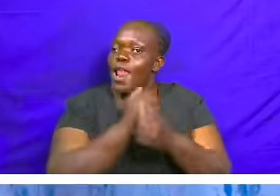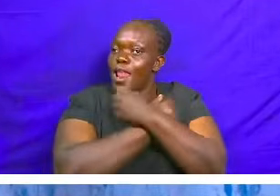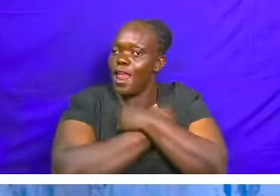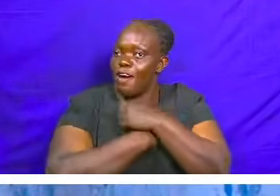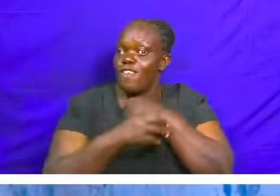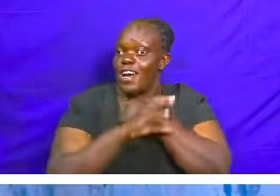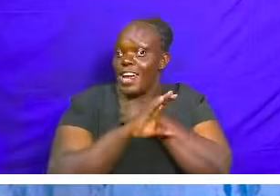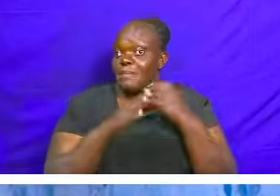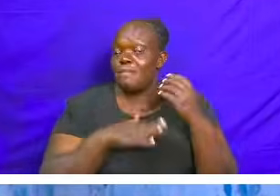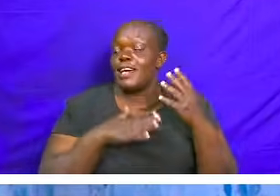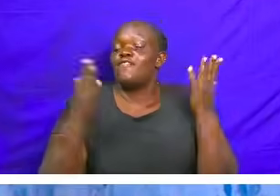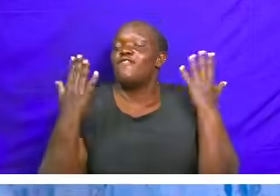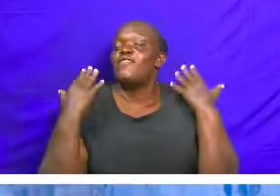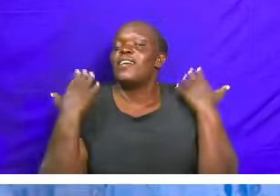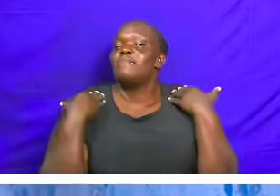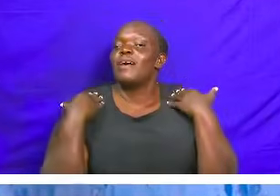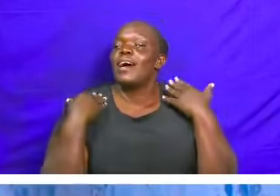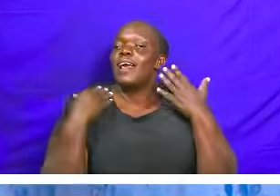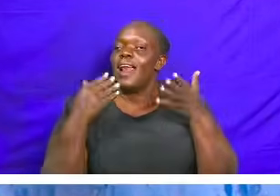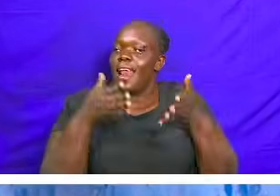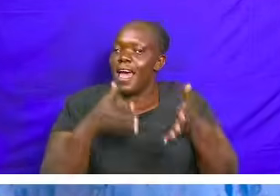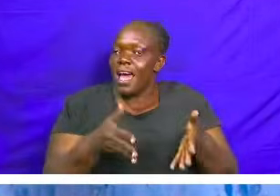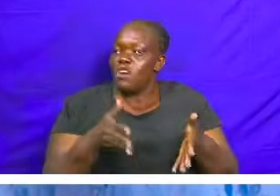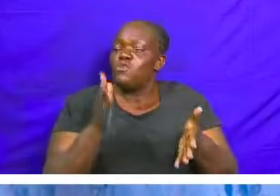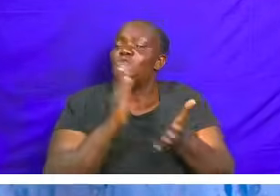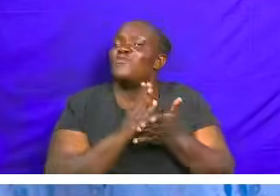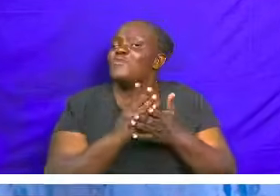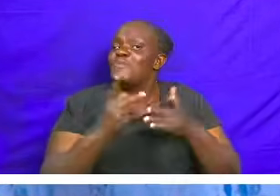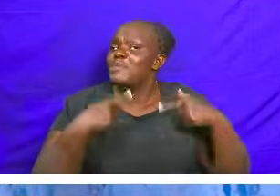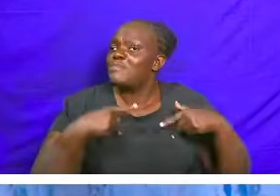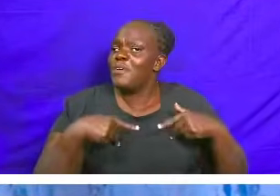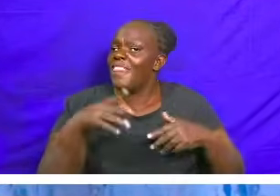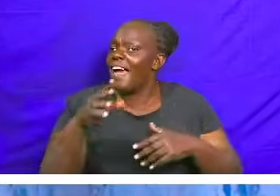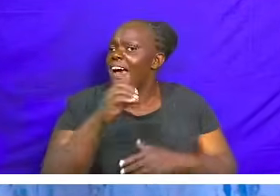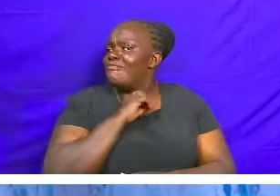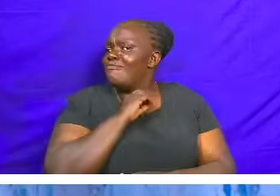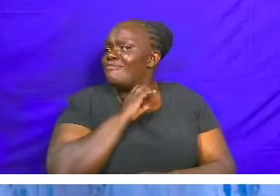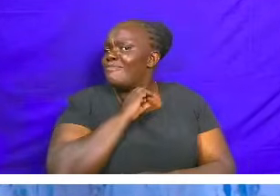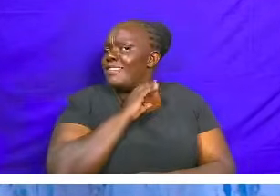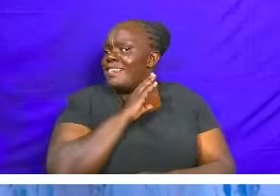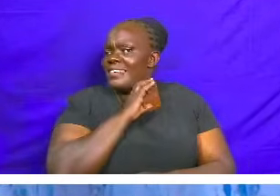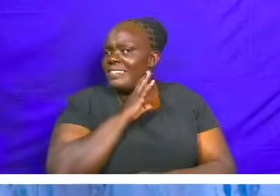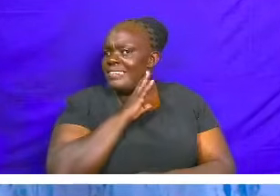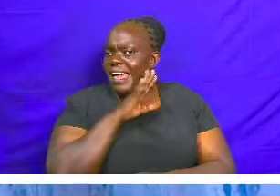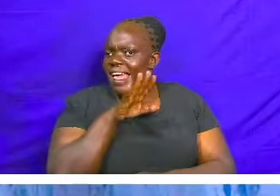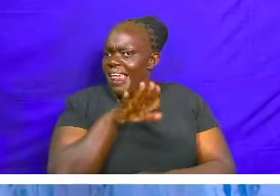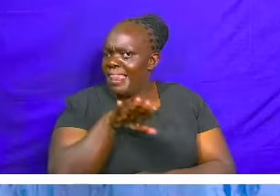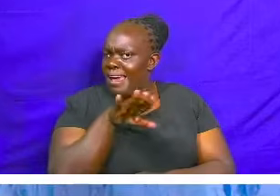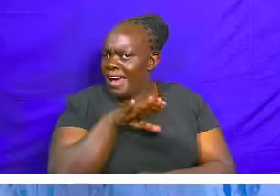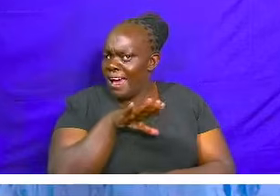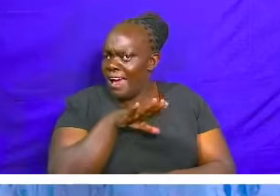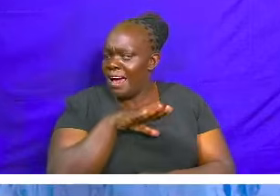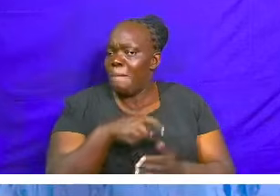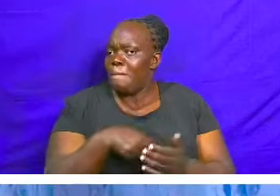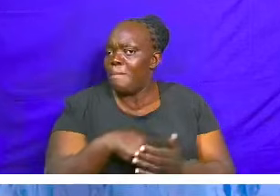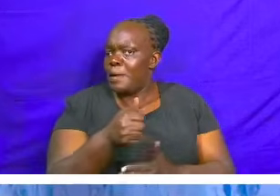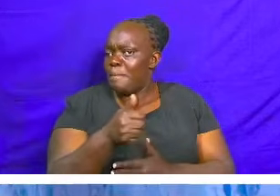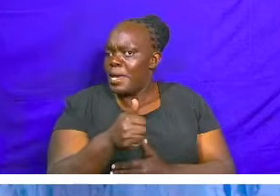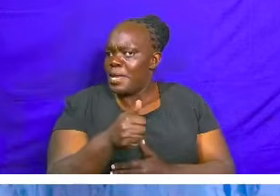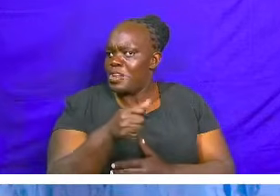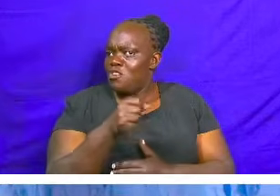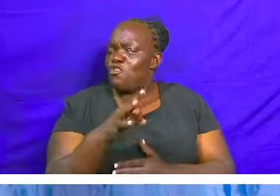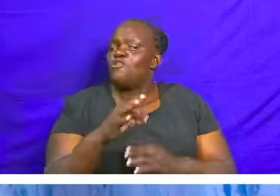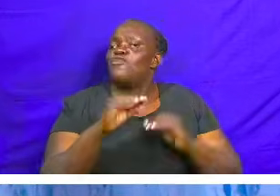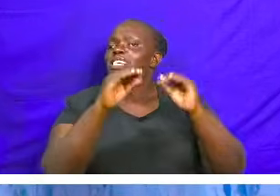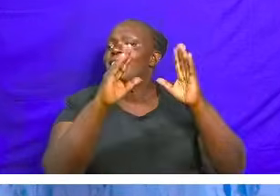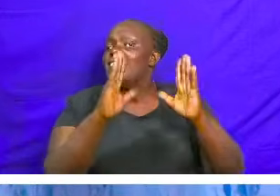mzalendo daima. Now, there have been people who have been complaining about the payment of